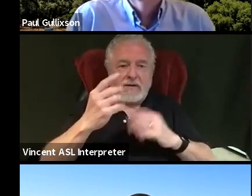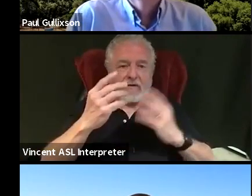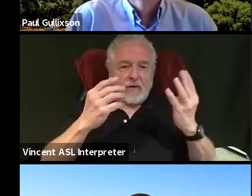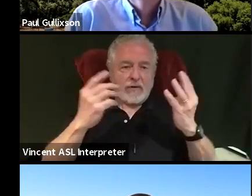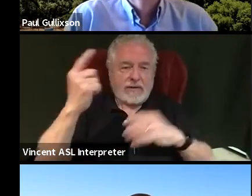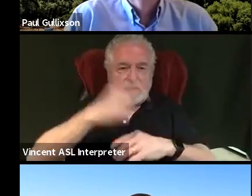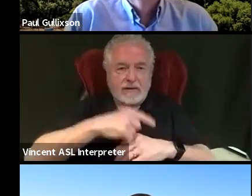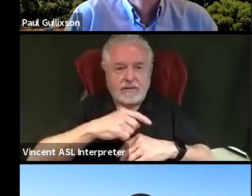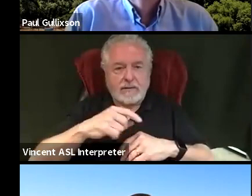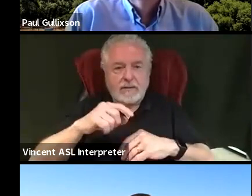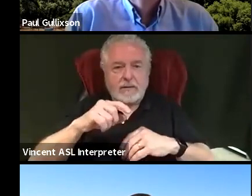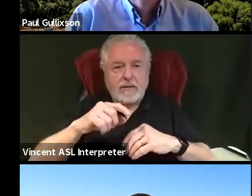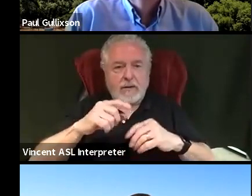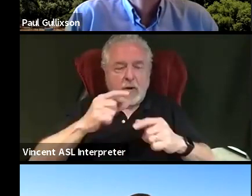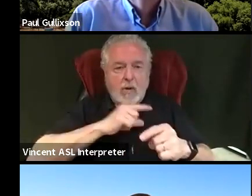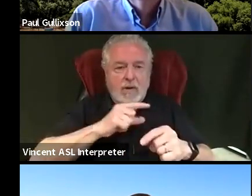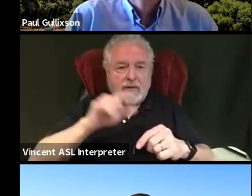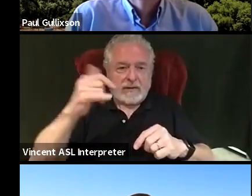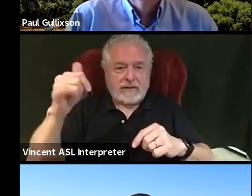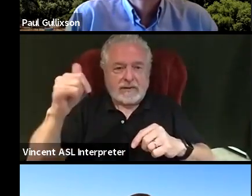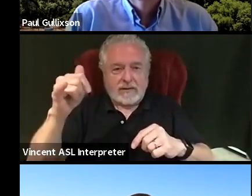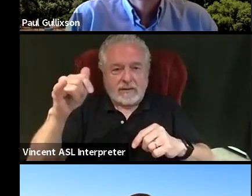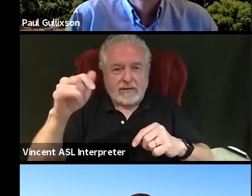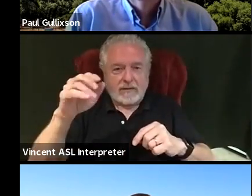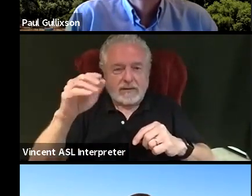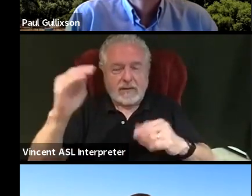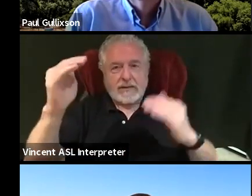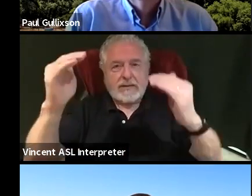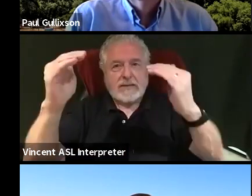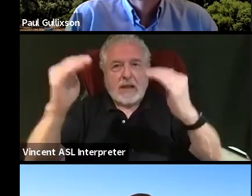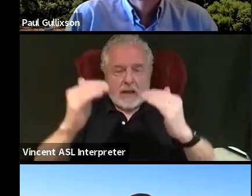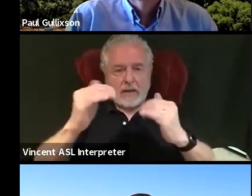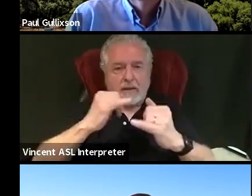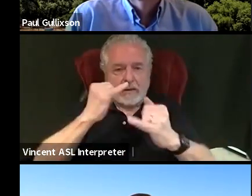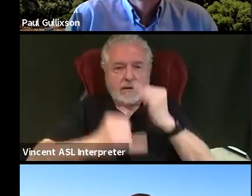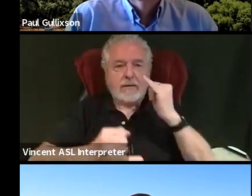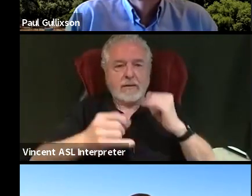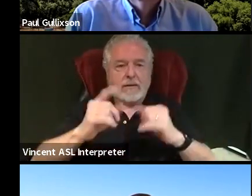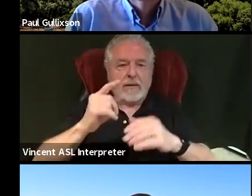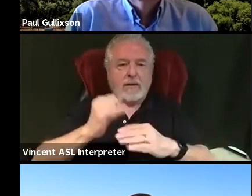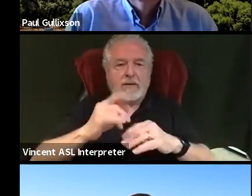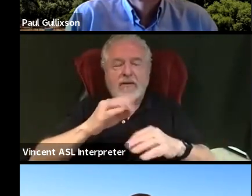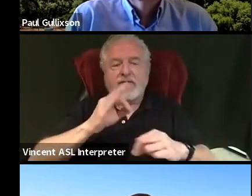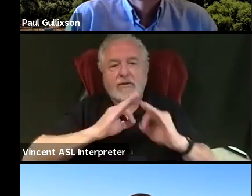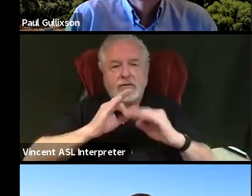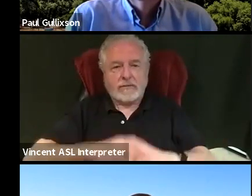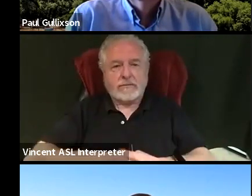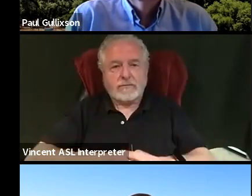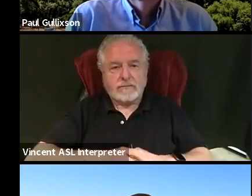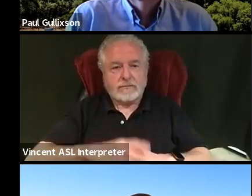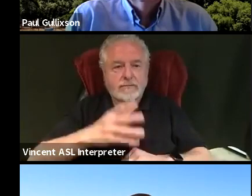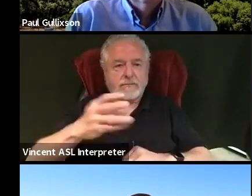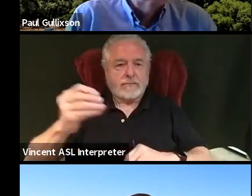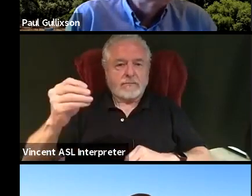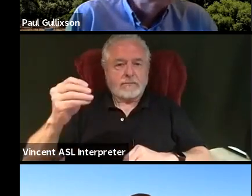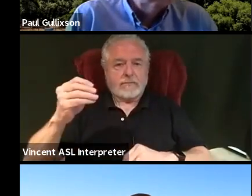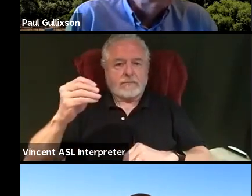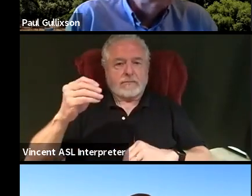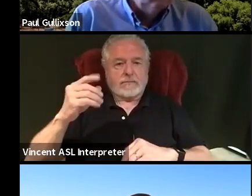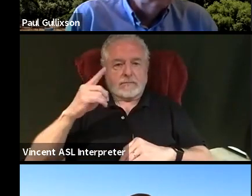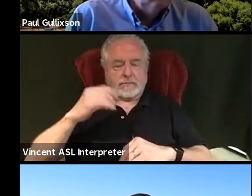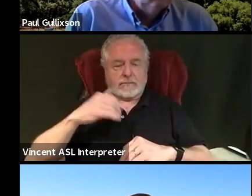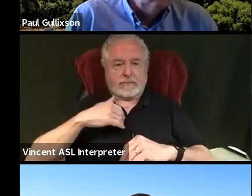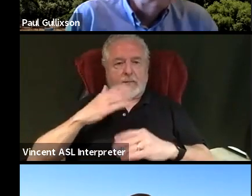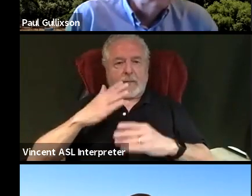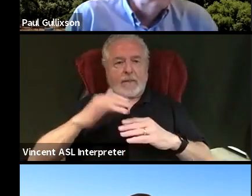14 days, qualifying for the yellow tier, and we'd slid back at the very end. It's just frustrating. And I think the